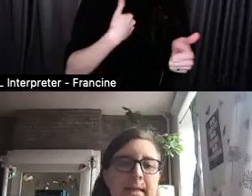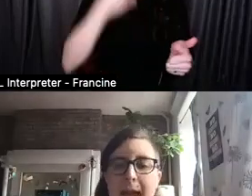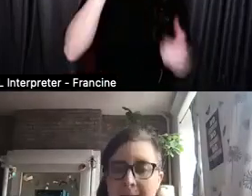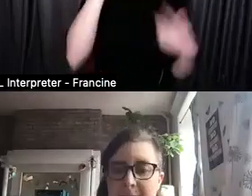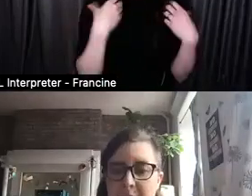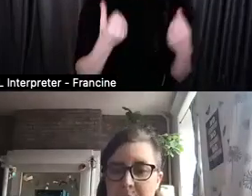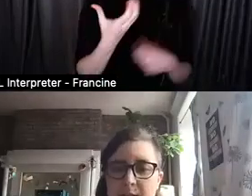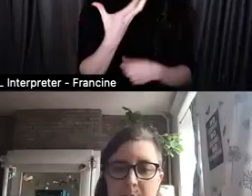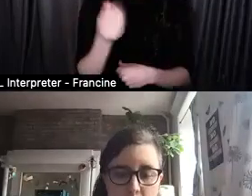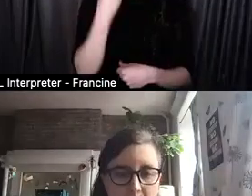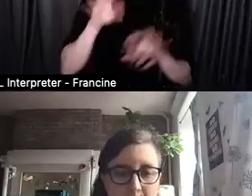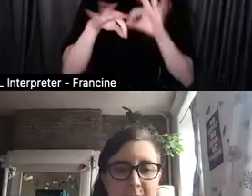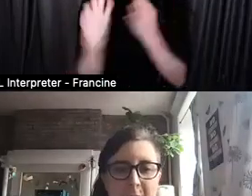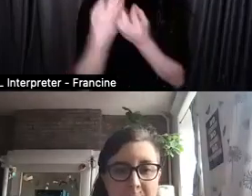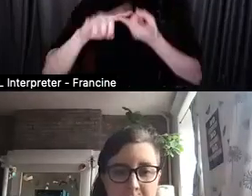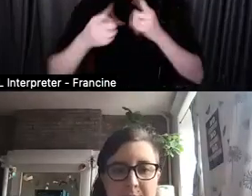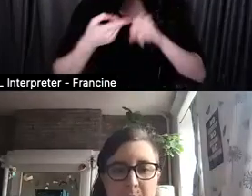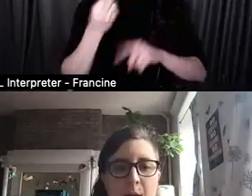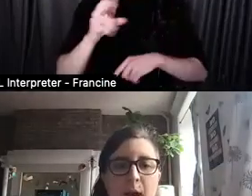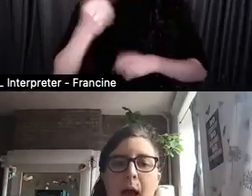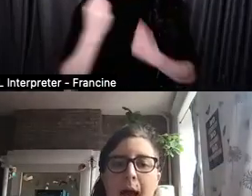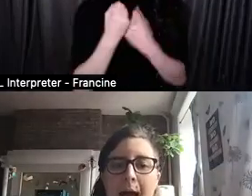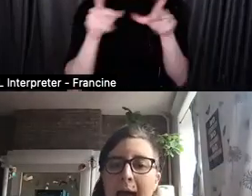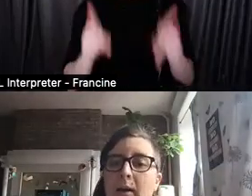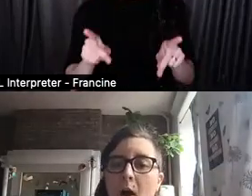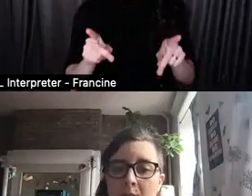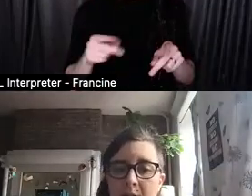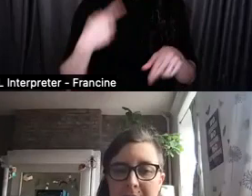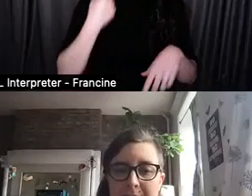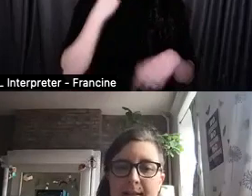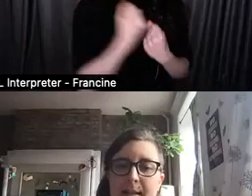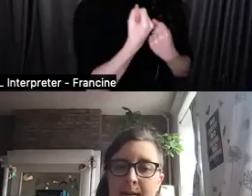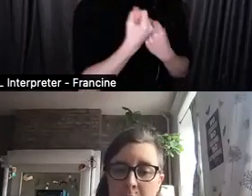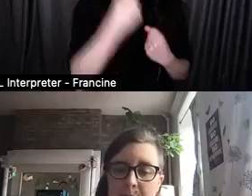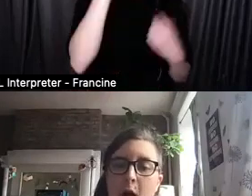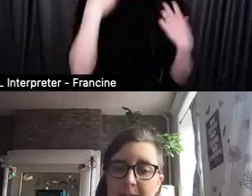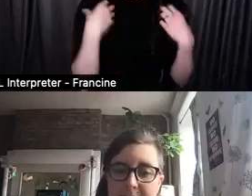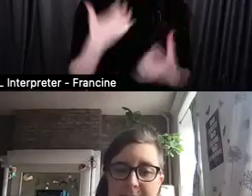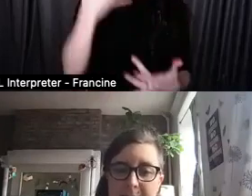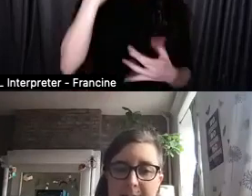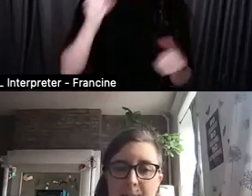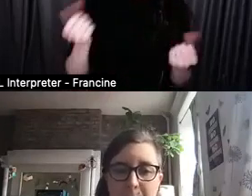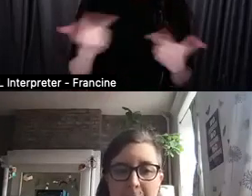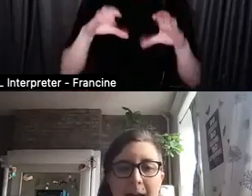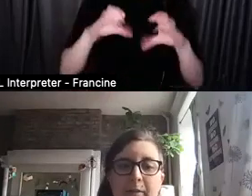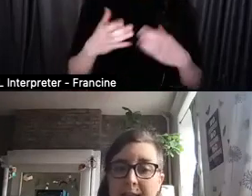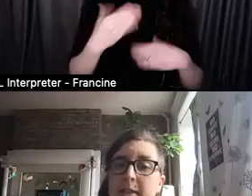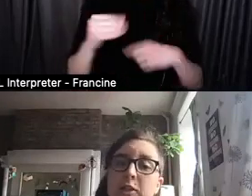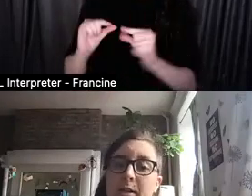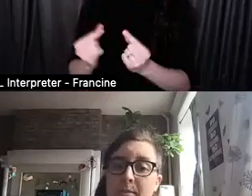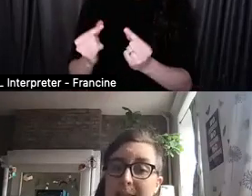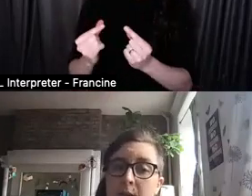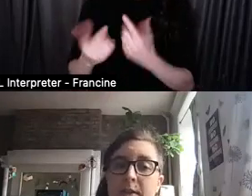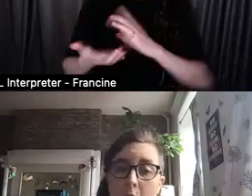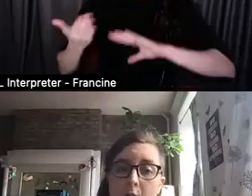friends, anybody who's a support to someone. And all of our classes and groups are facilitated by volunteers